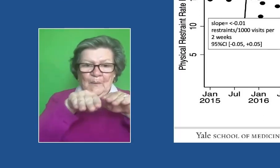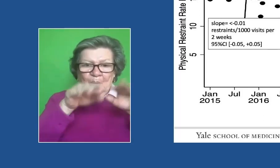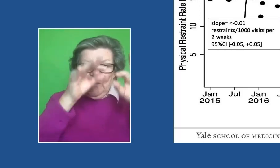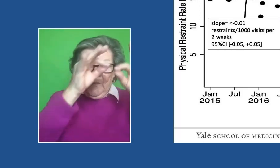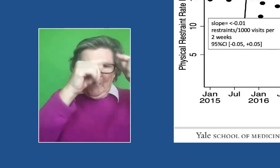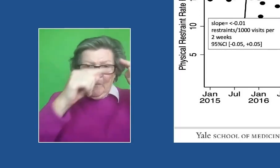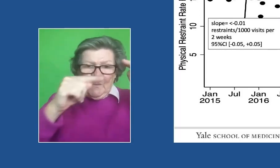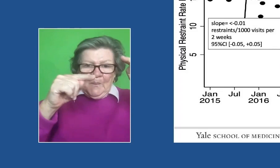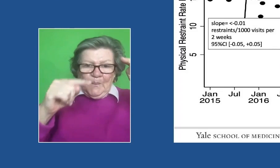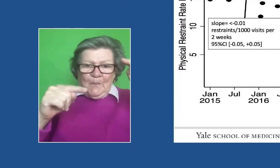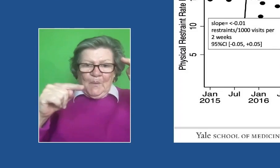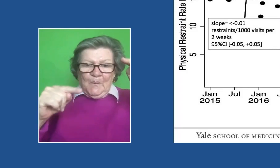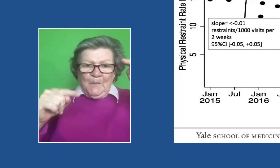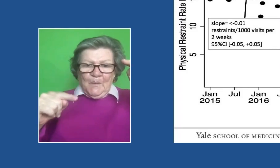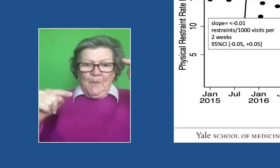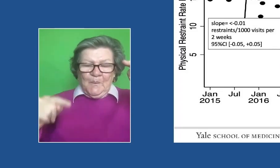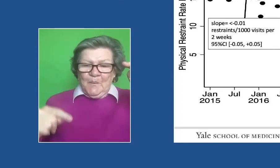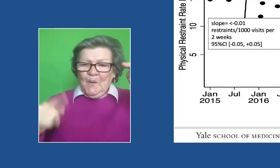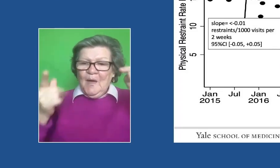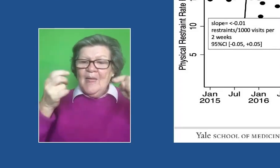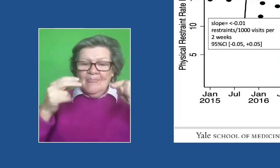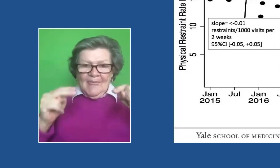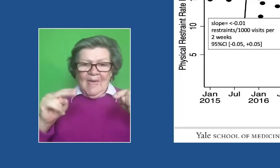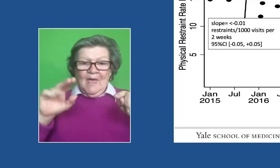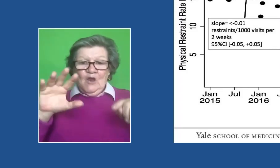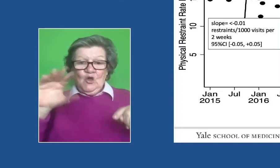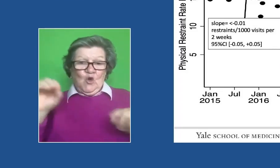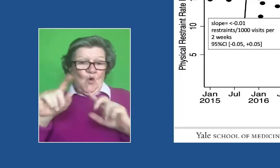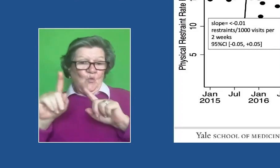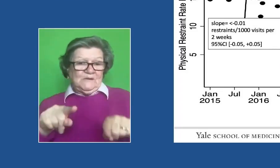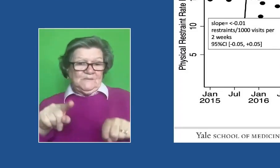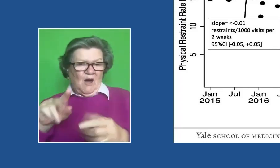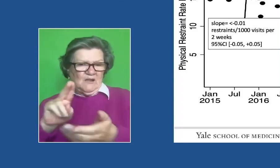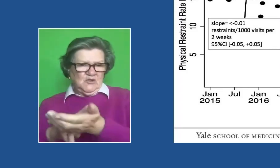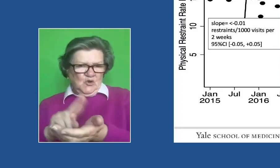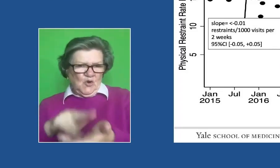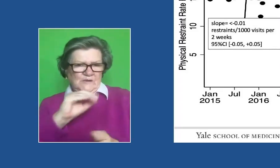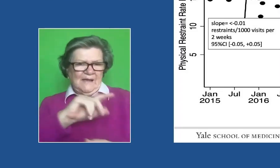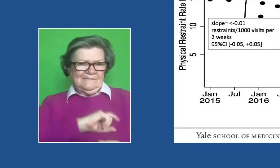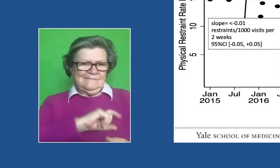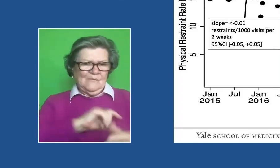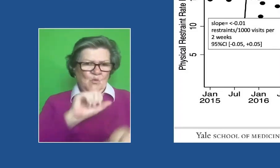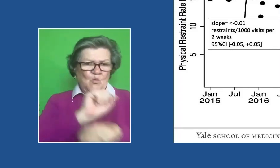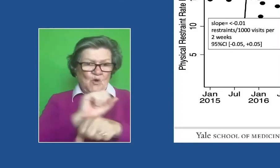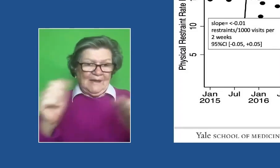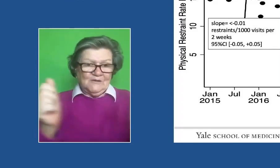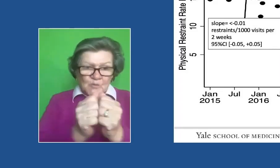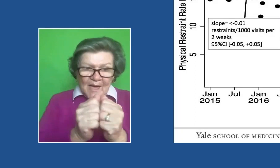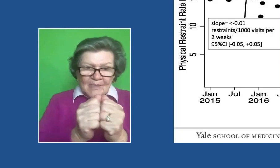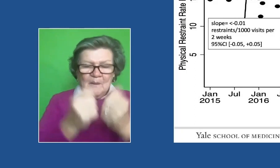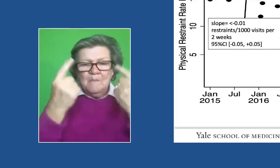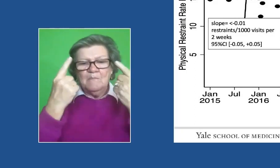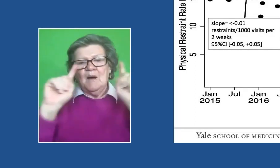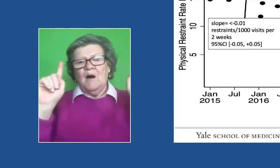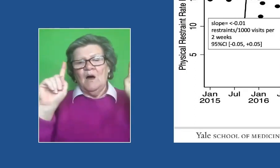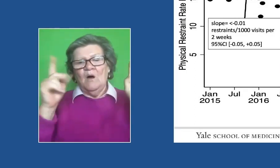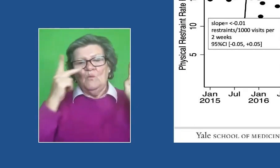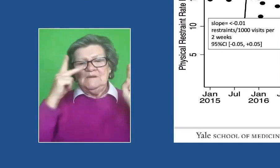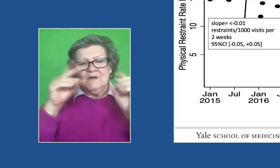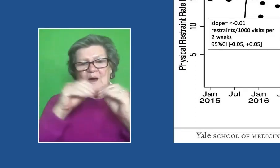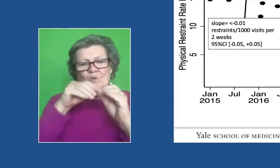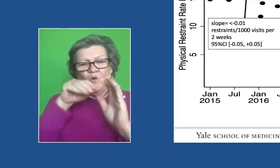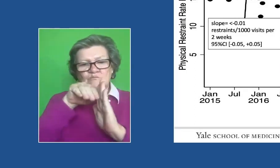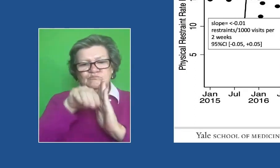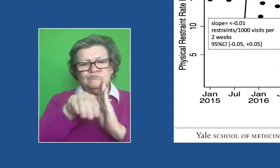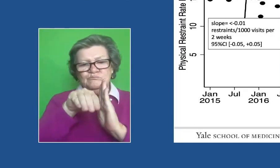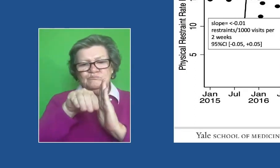use. And then when we added the code response team and the additional simulation training, we saw a continued decrease in restraint use